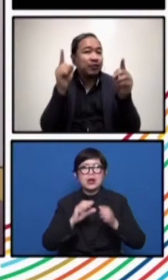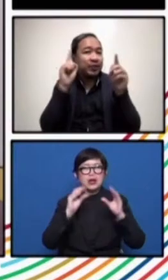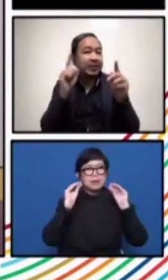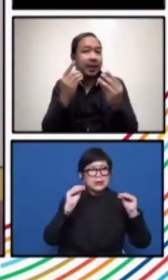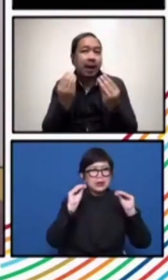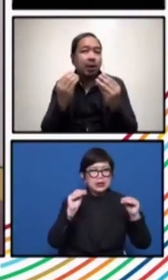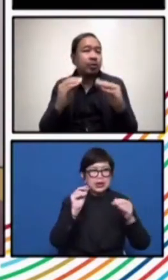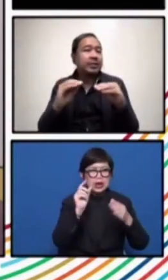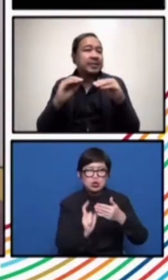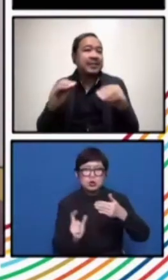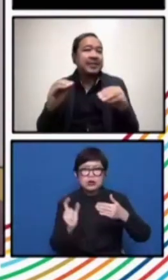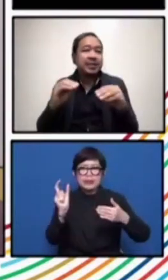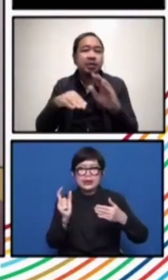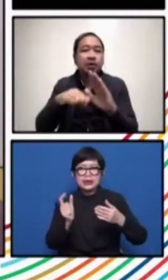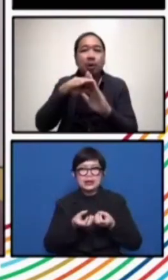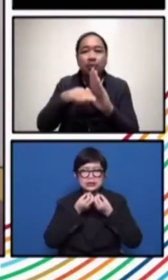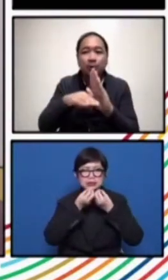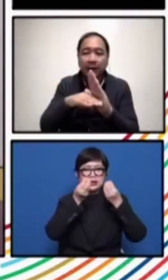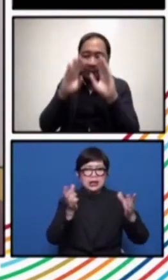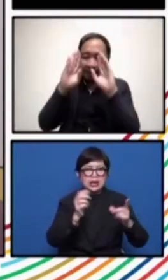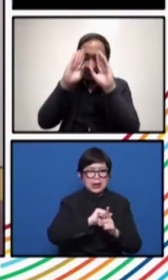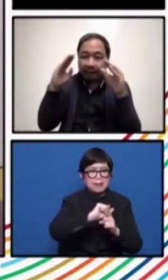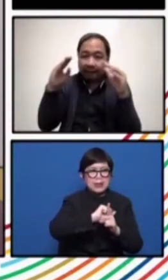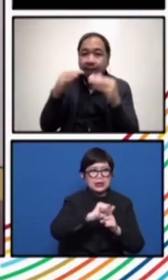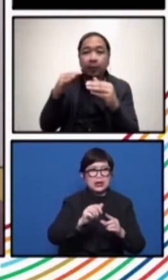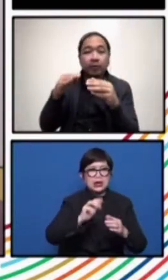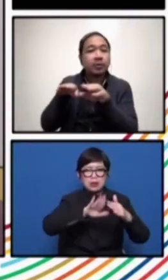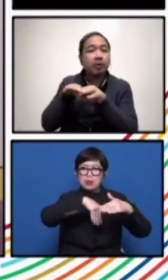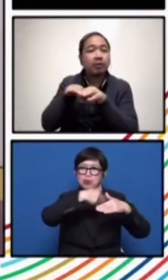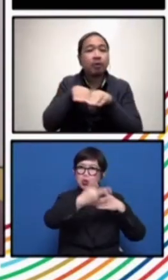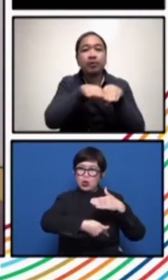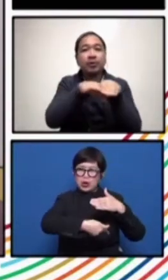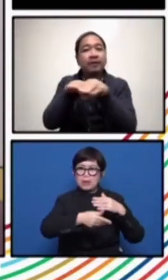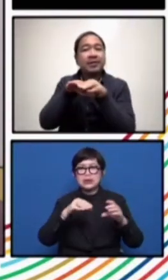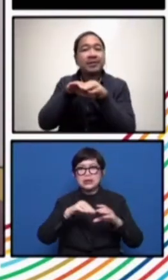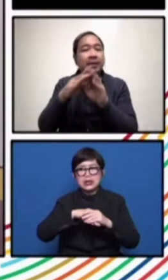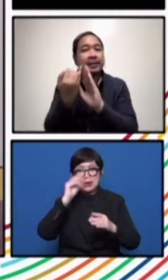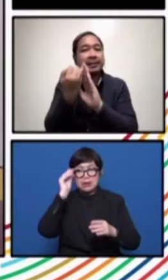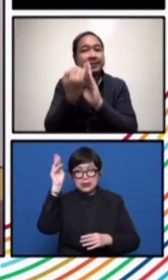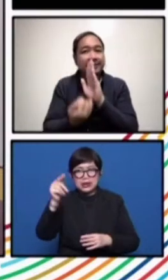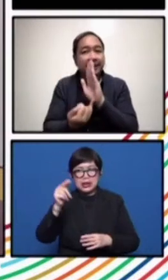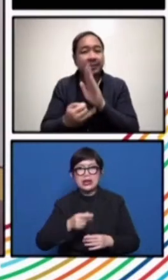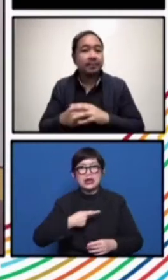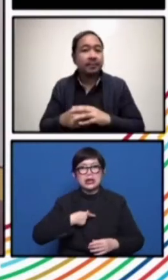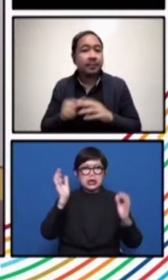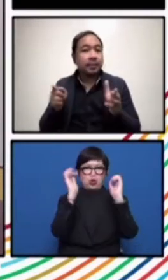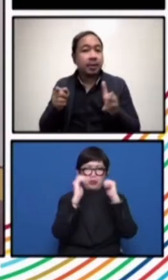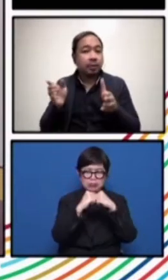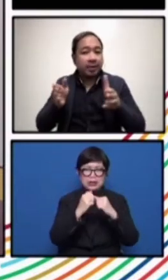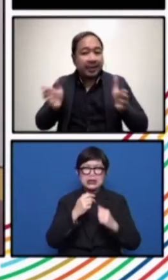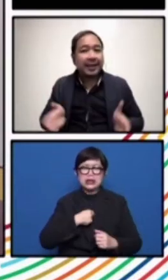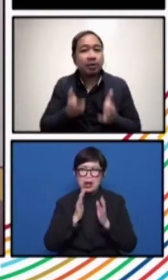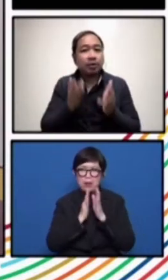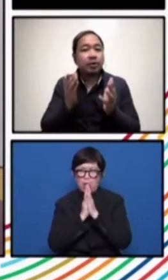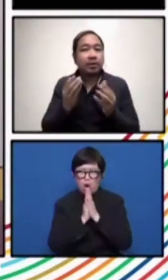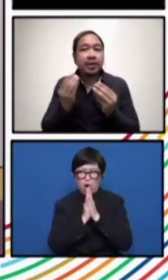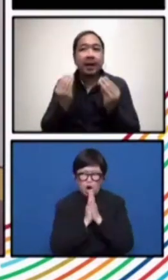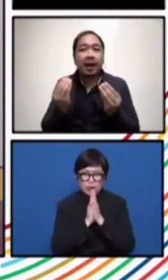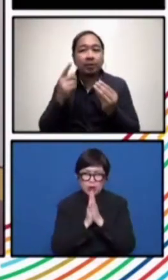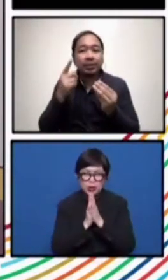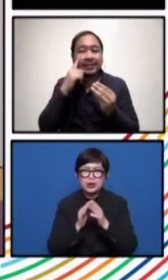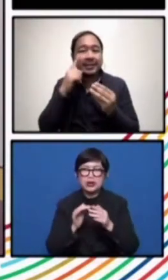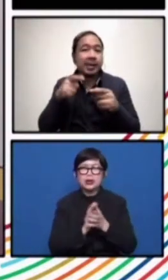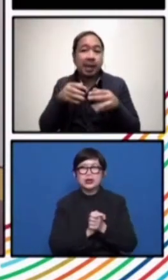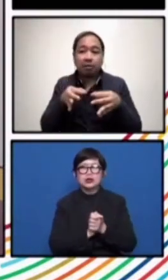and programs that touch upon Universal Design we are committed to bolstering sustainable pragmatic measures and